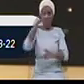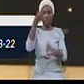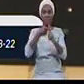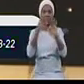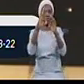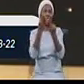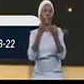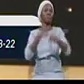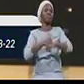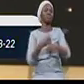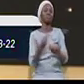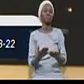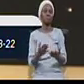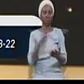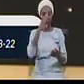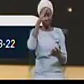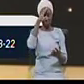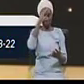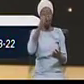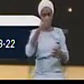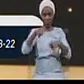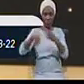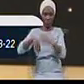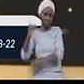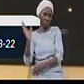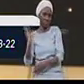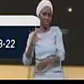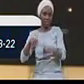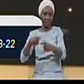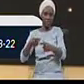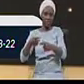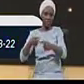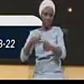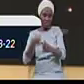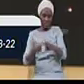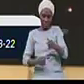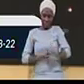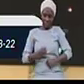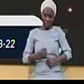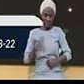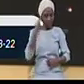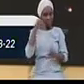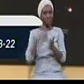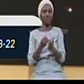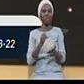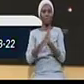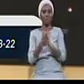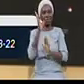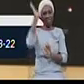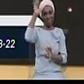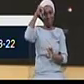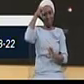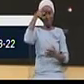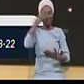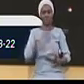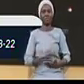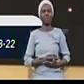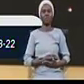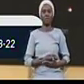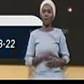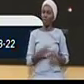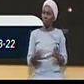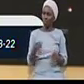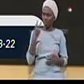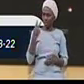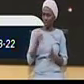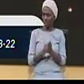He went away, and then he suffered for it, became a prodigal son. But you see, the prodigal must